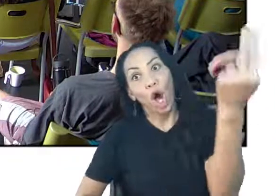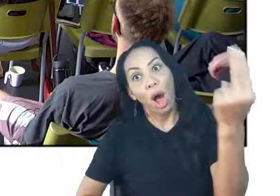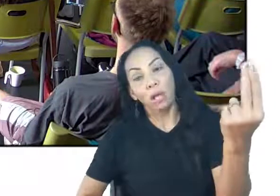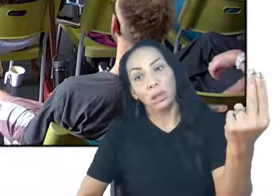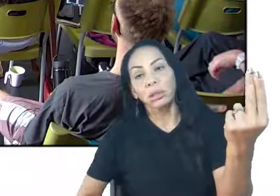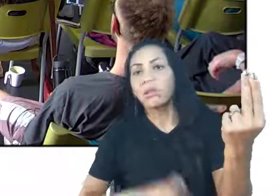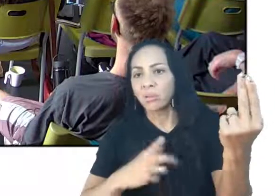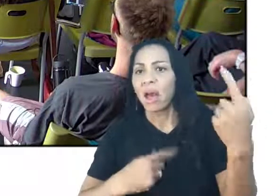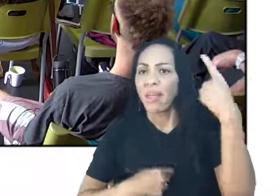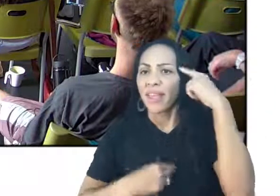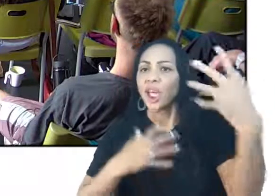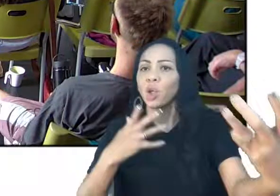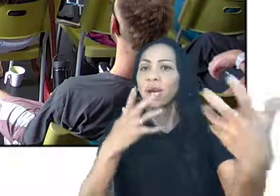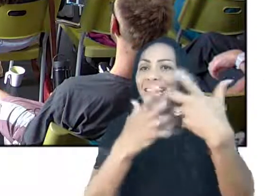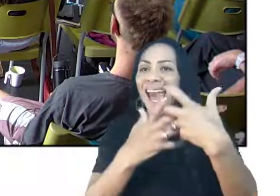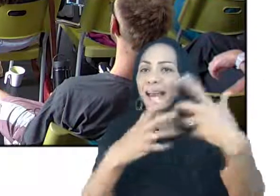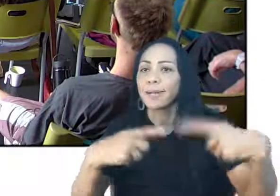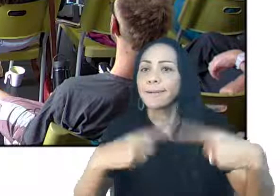much I think,